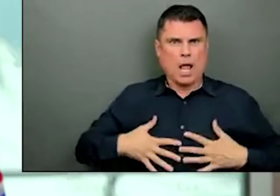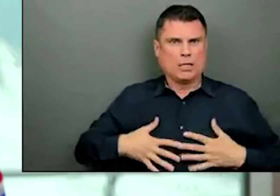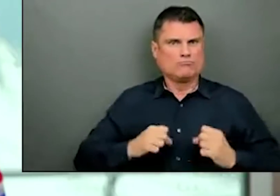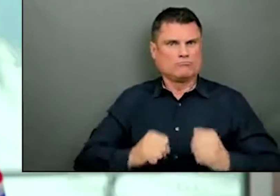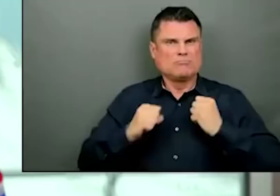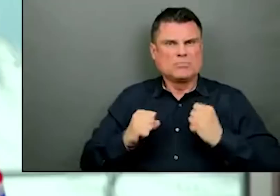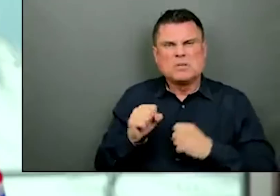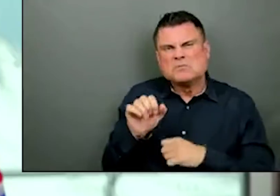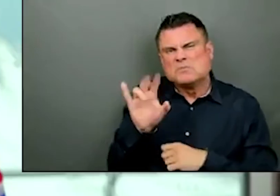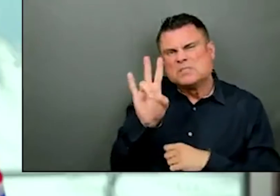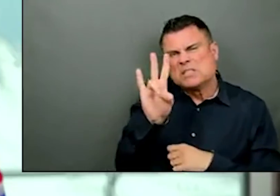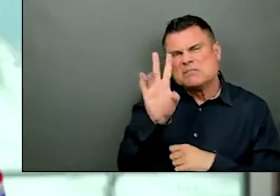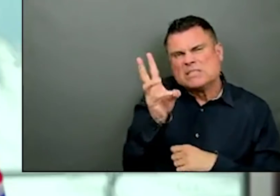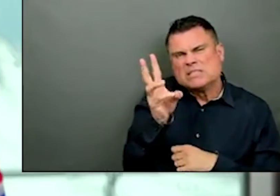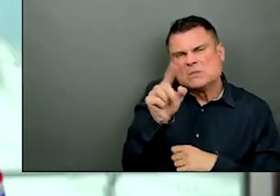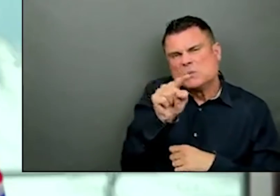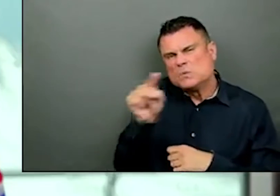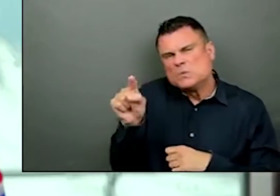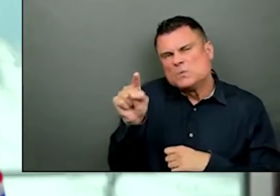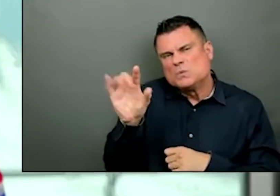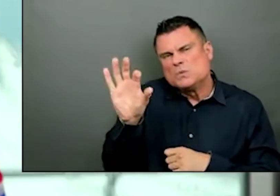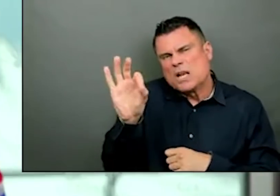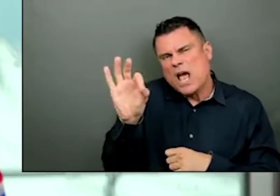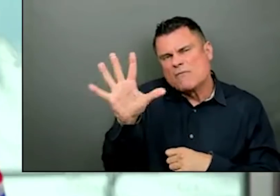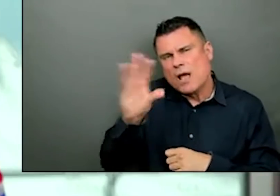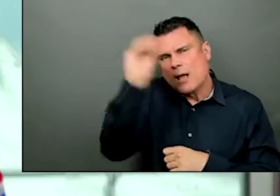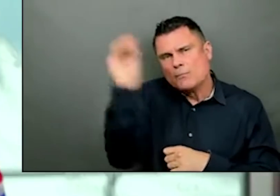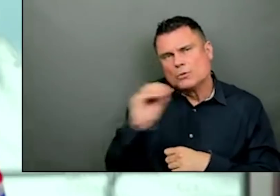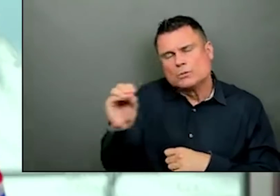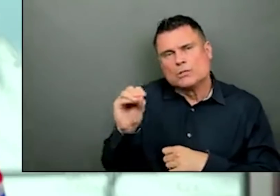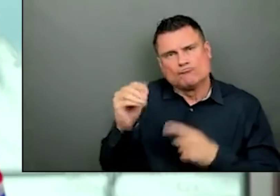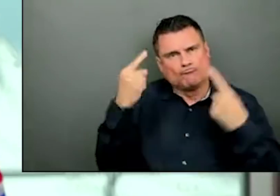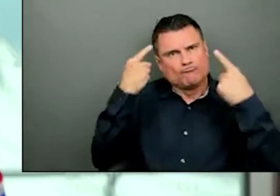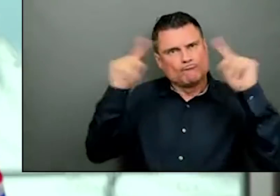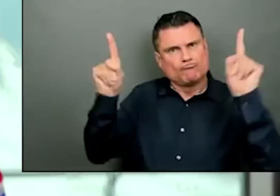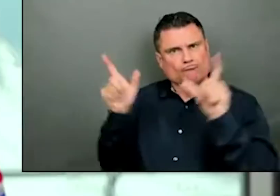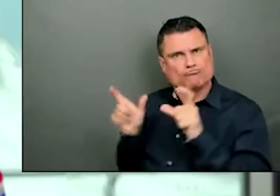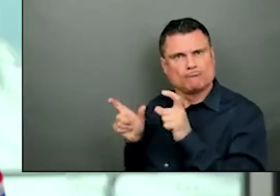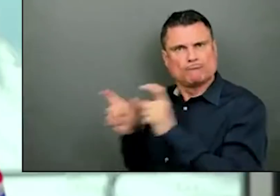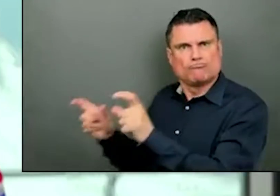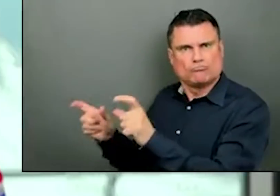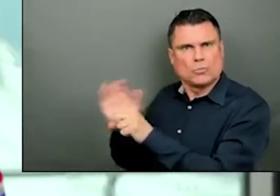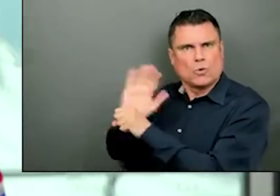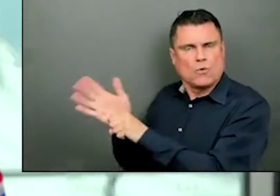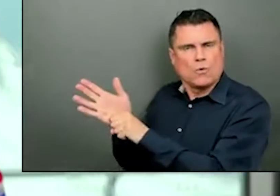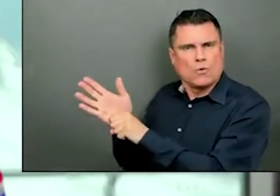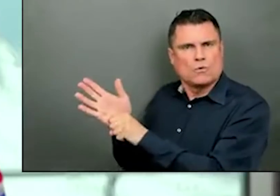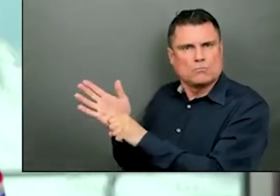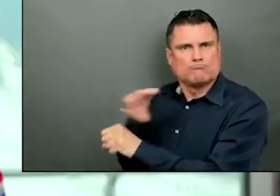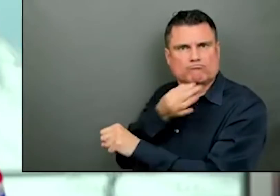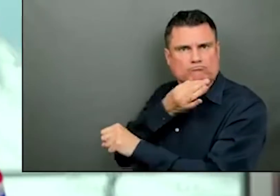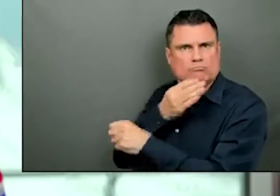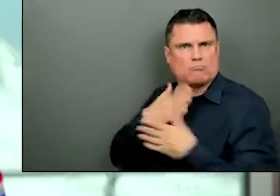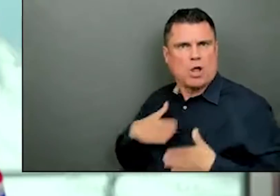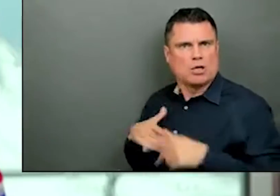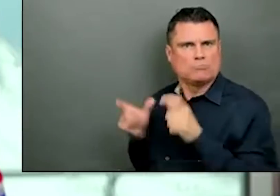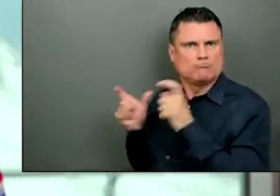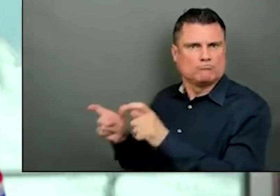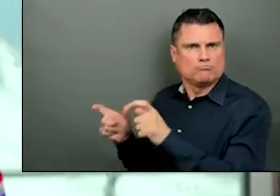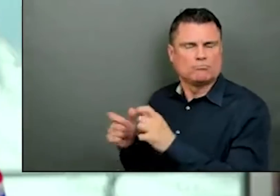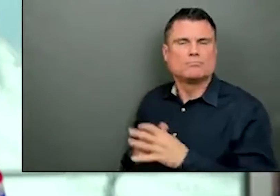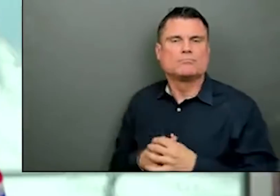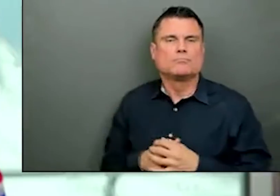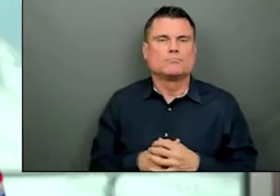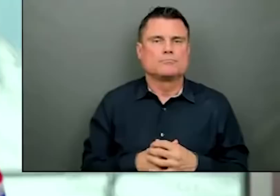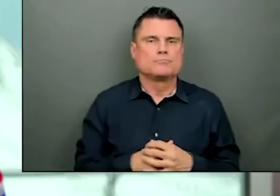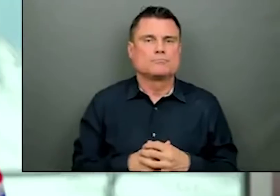In the real world, however, we are also finding out that these are very effective vaccines at preventing people from having